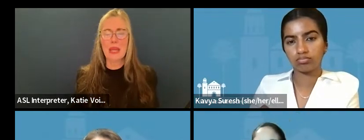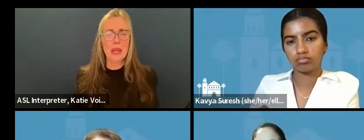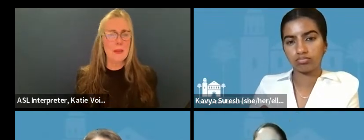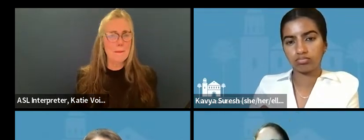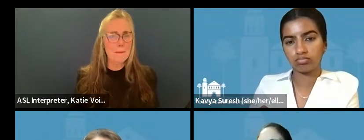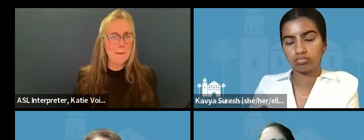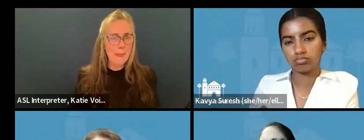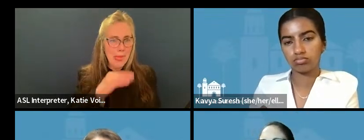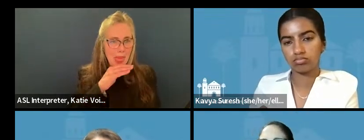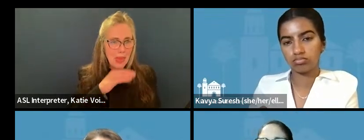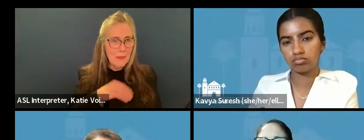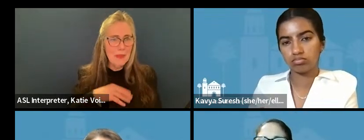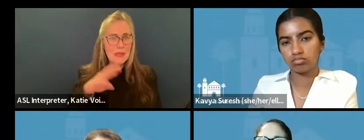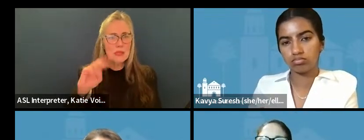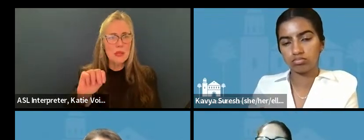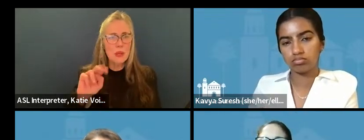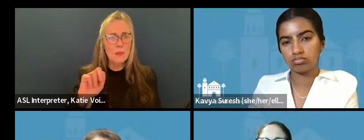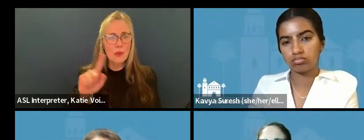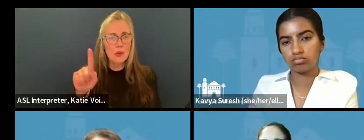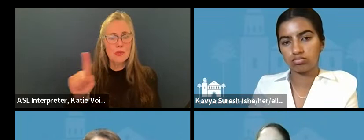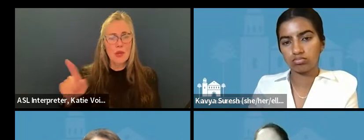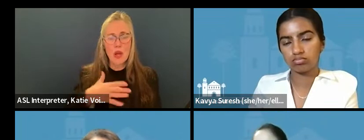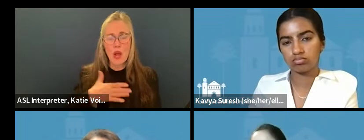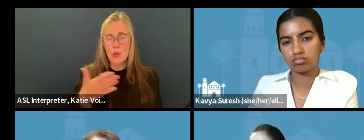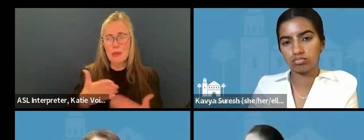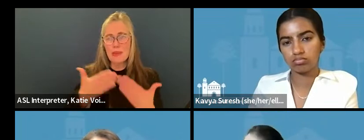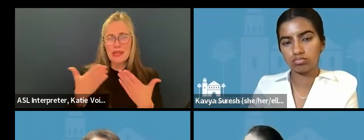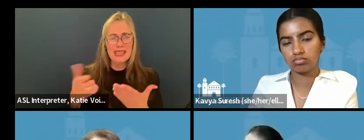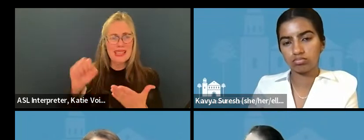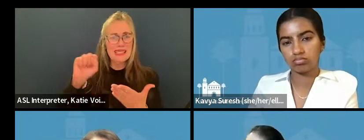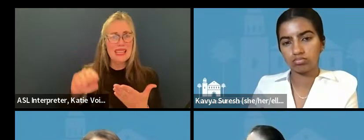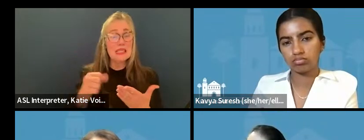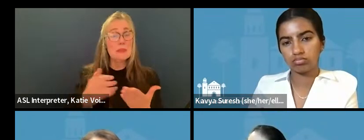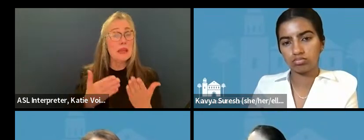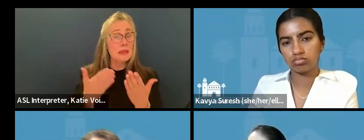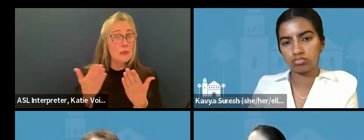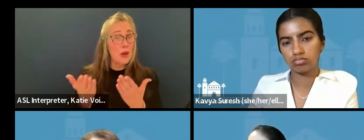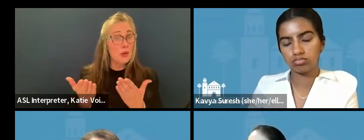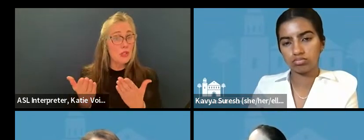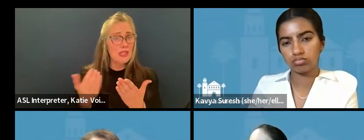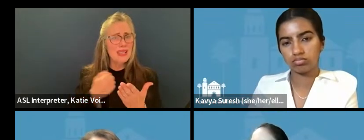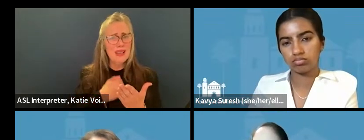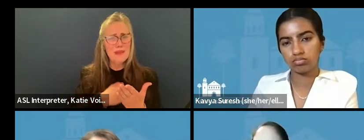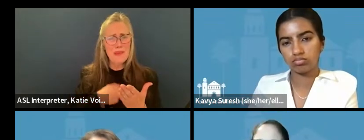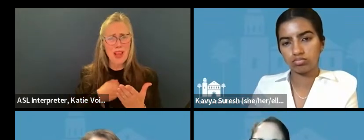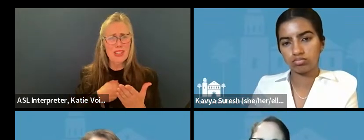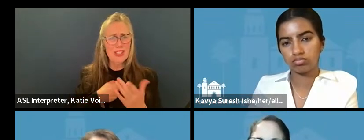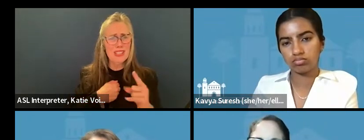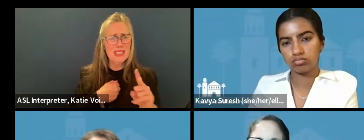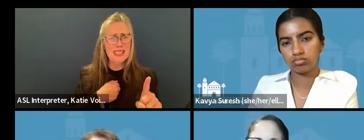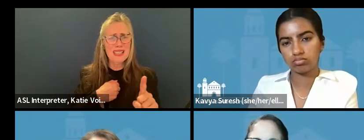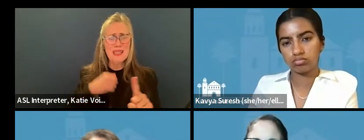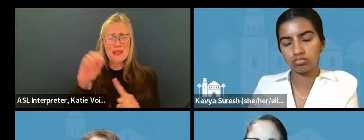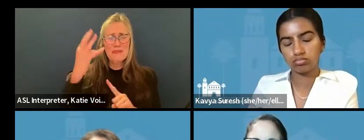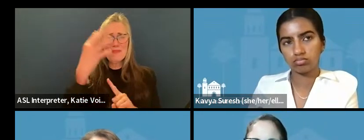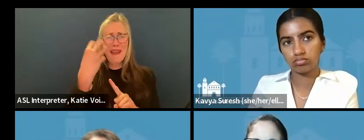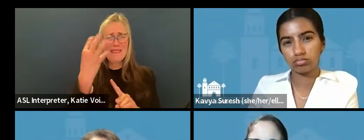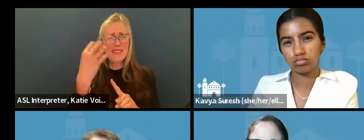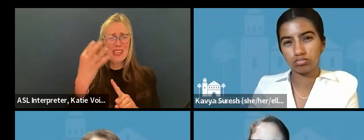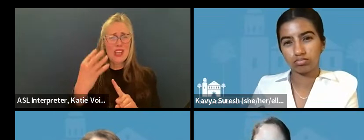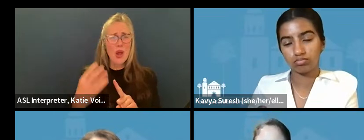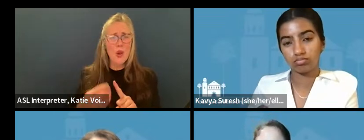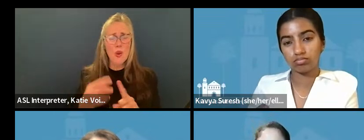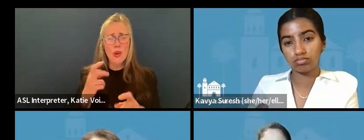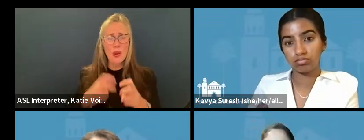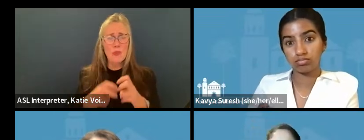are you willing to make the motion? Yes, I'd like to make the motion, and apologies, I'm having a problem with my video. Motion